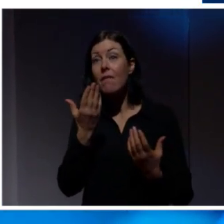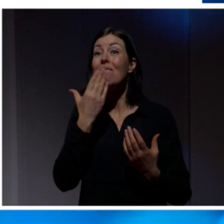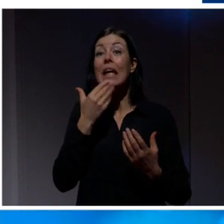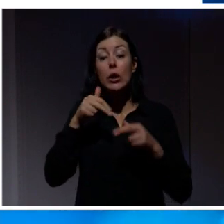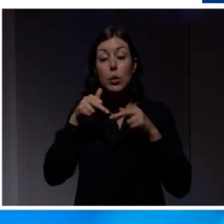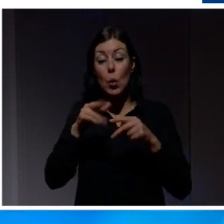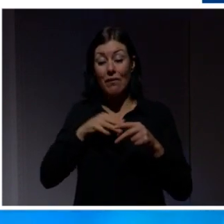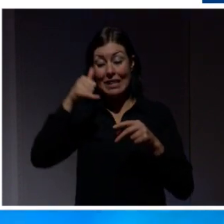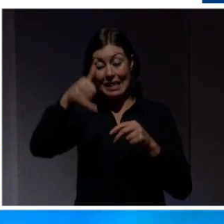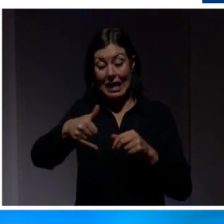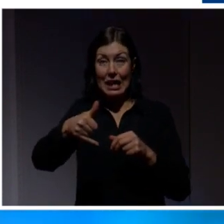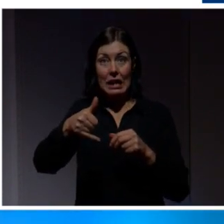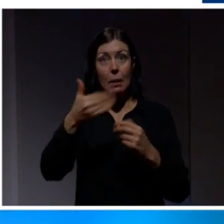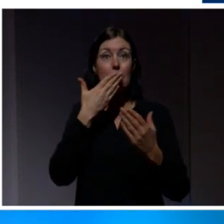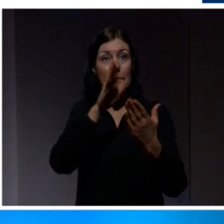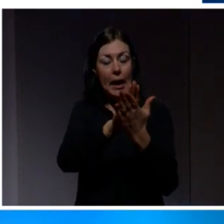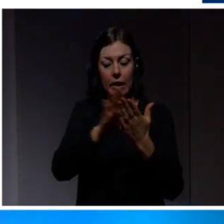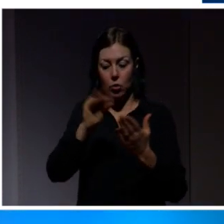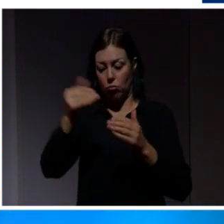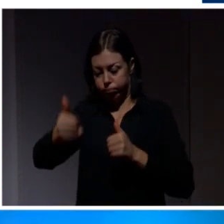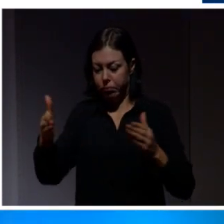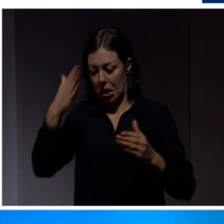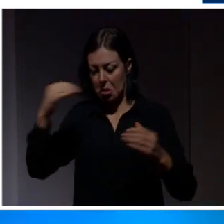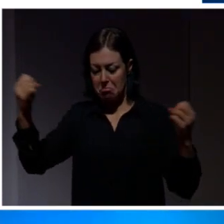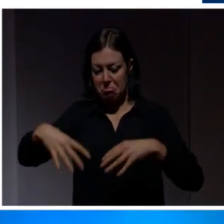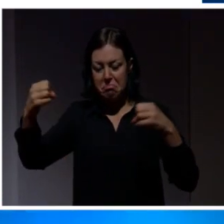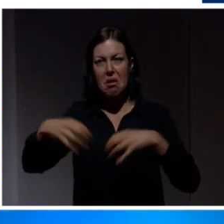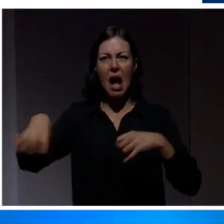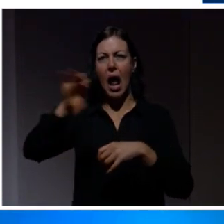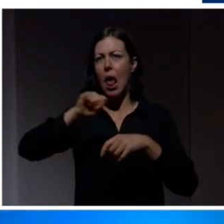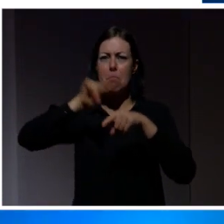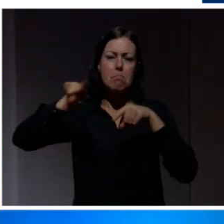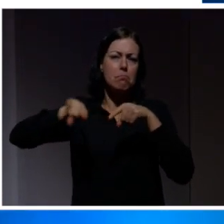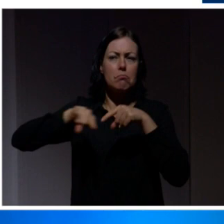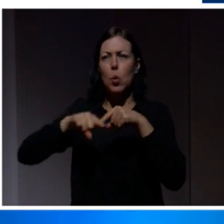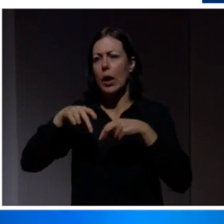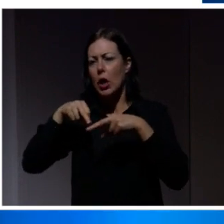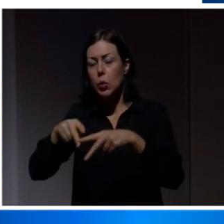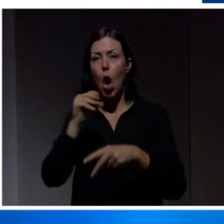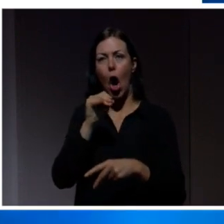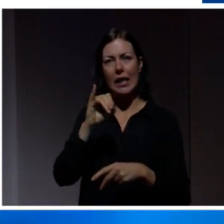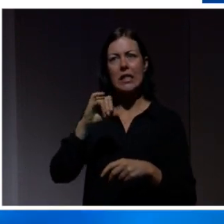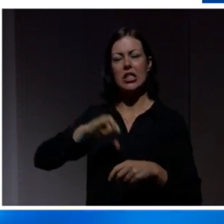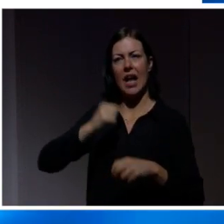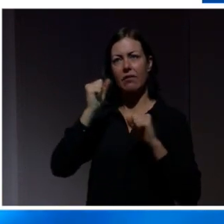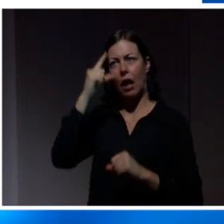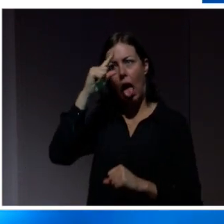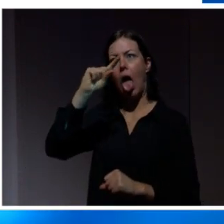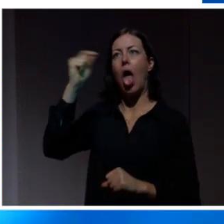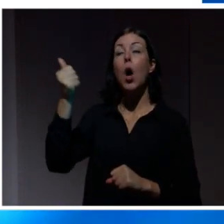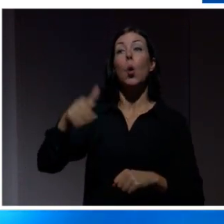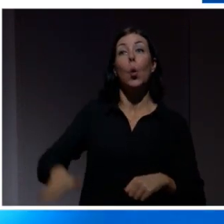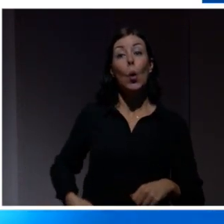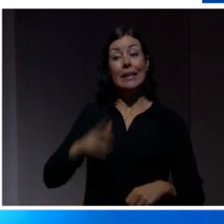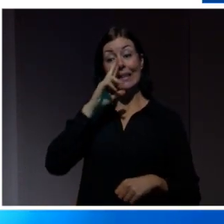possible pictures, and you tell it what animals there are in those pictures, and you want the AI to figure out by itself that dogs look like this